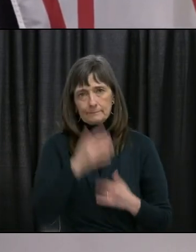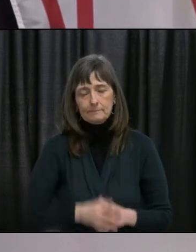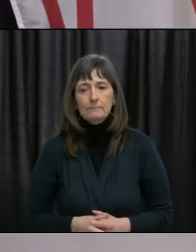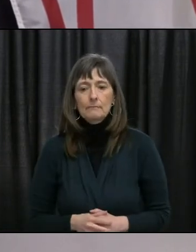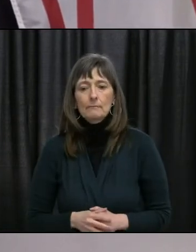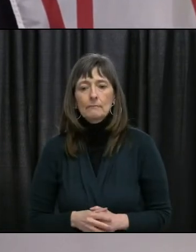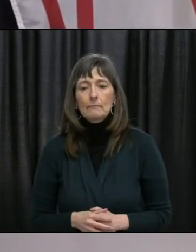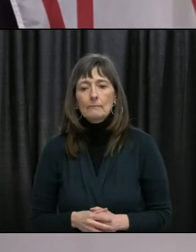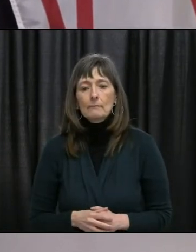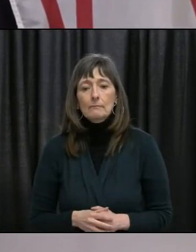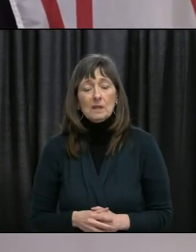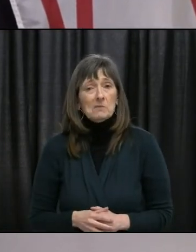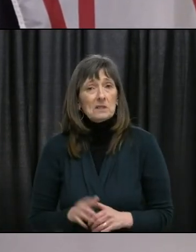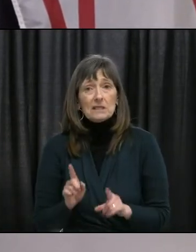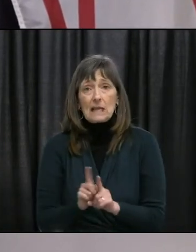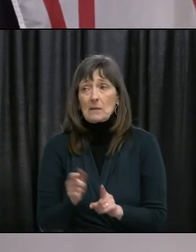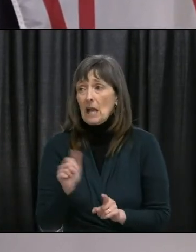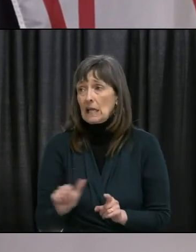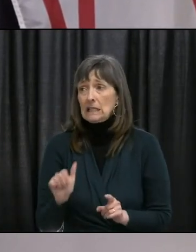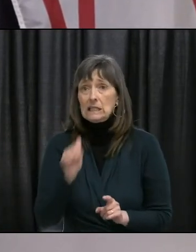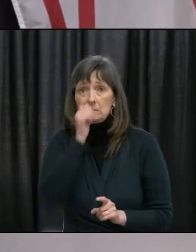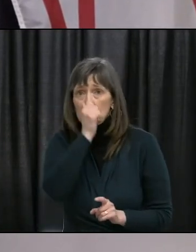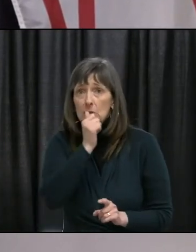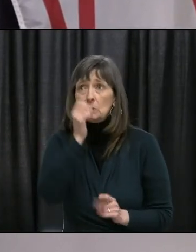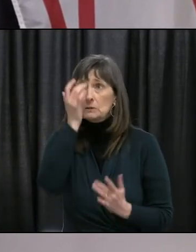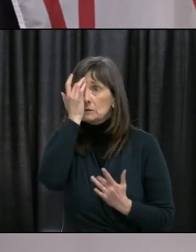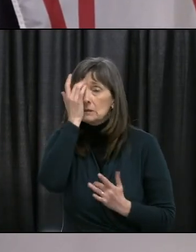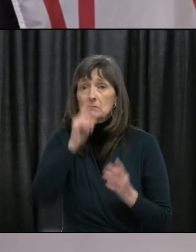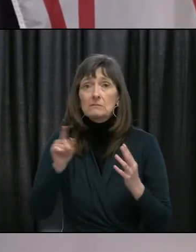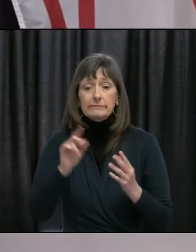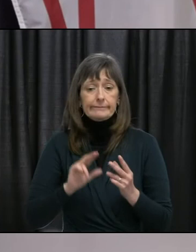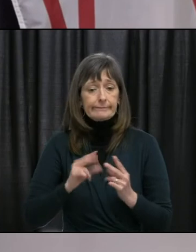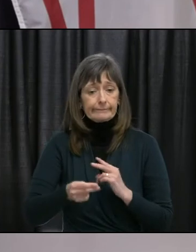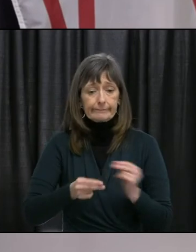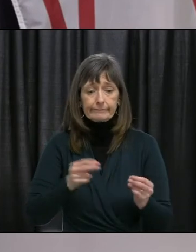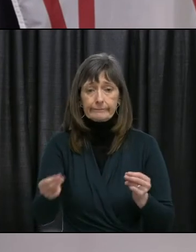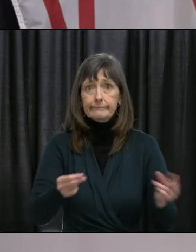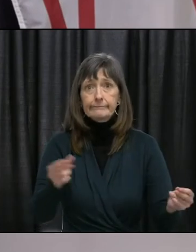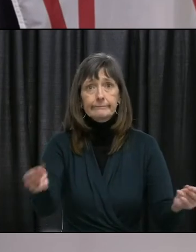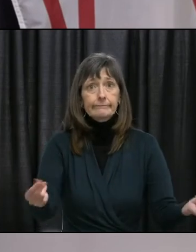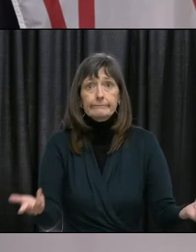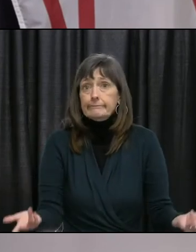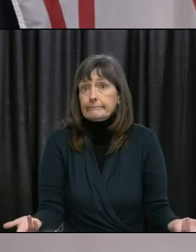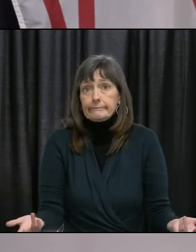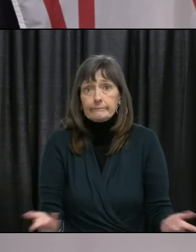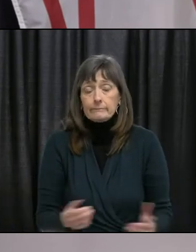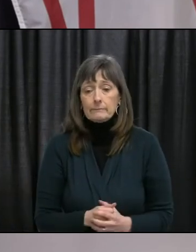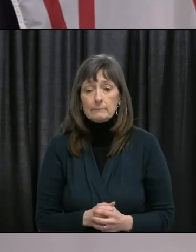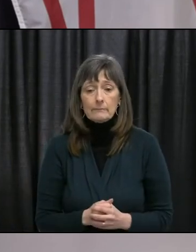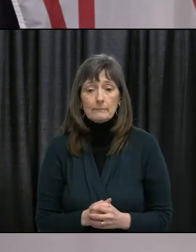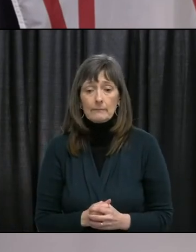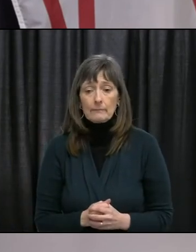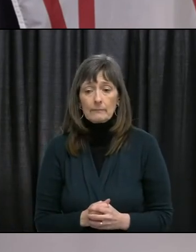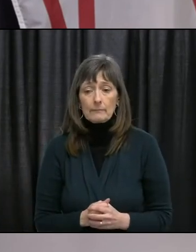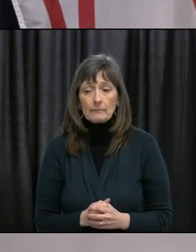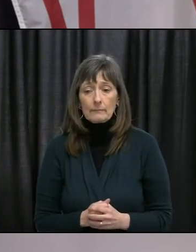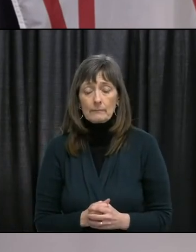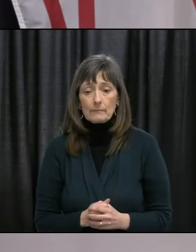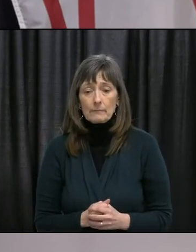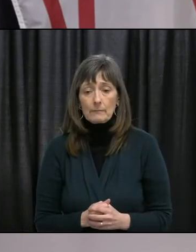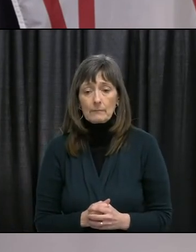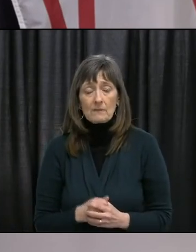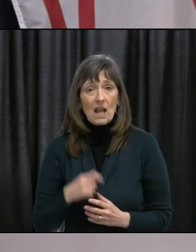But like with any disease, it can spread from person to person, and as much as most people, I believe, have